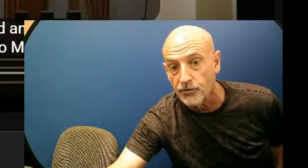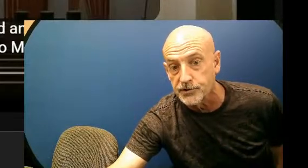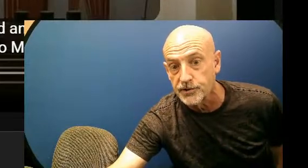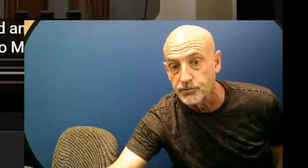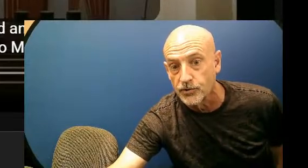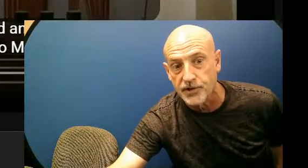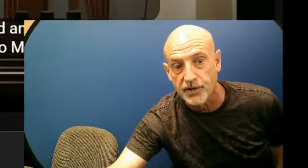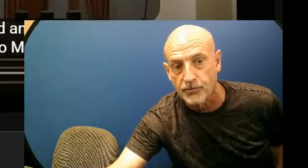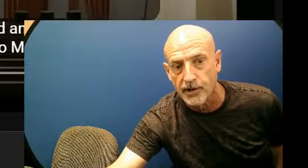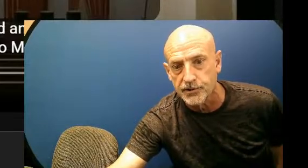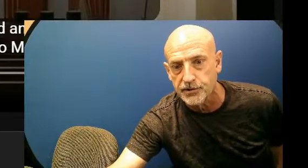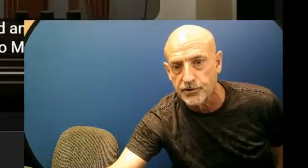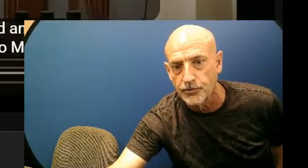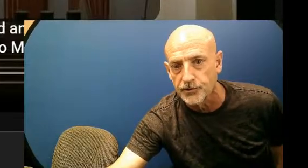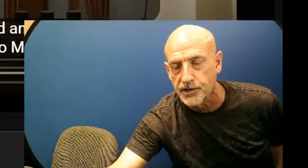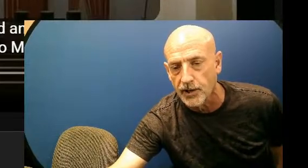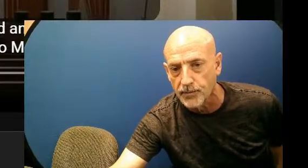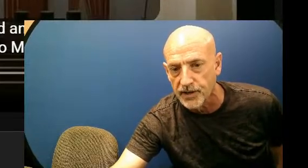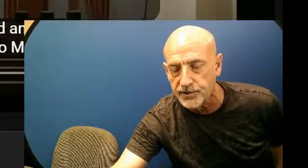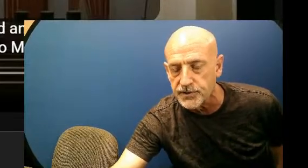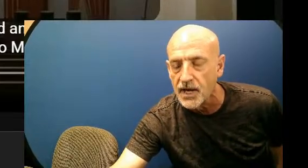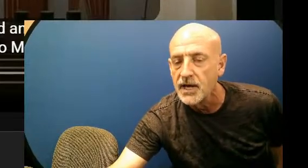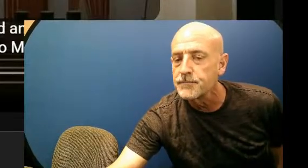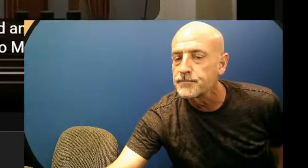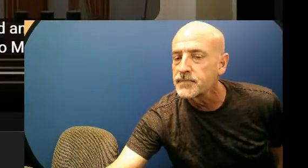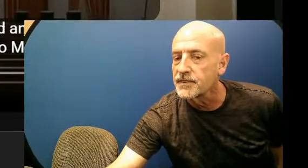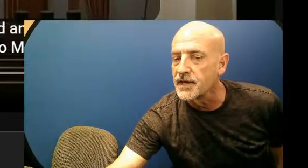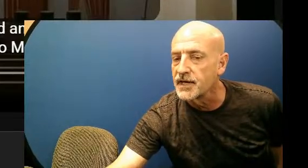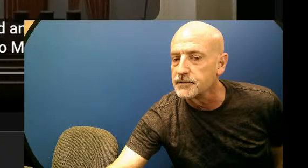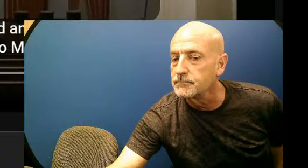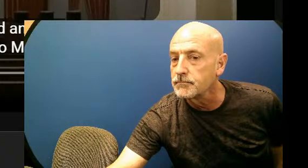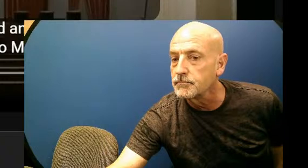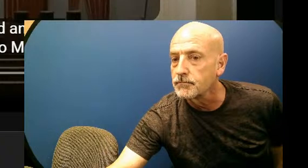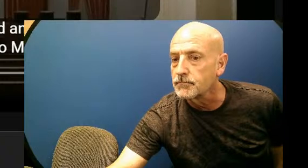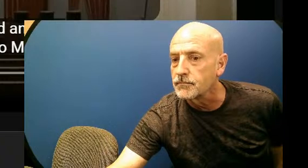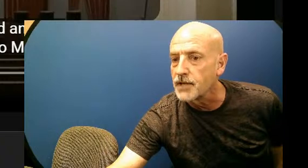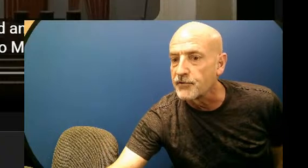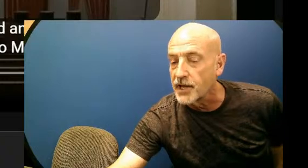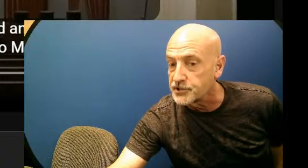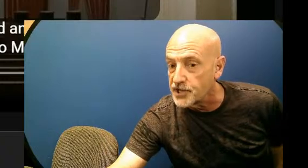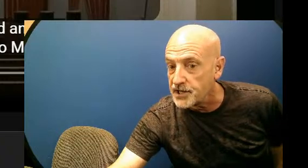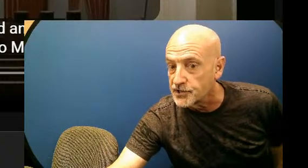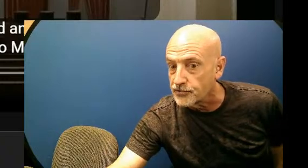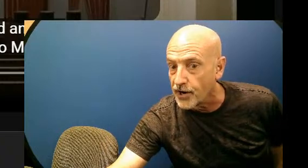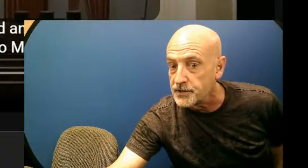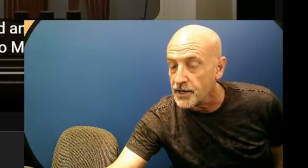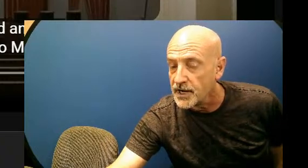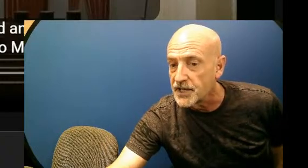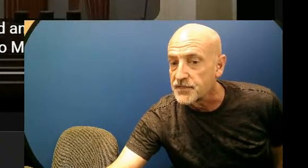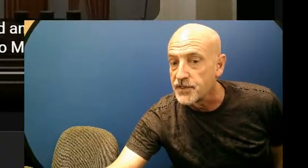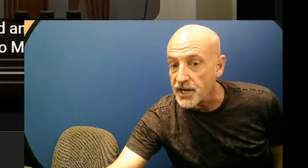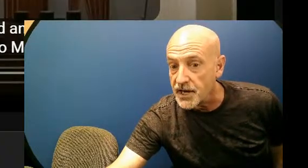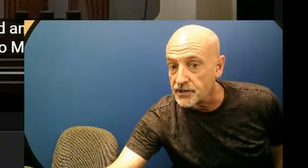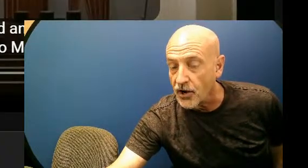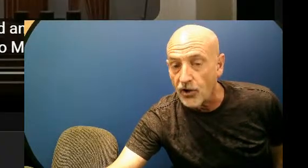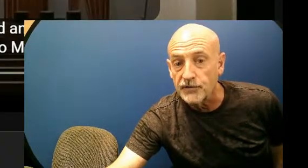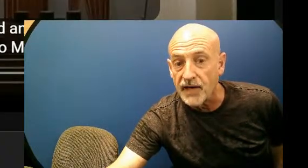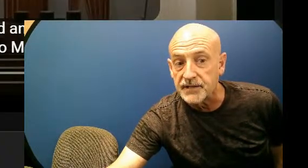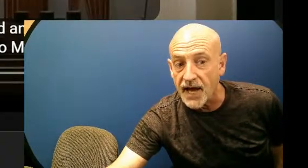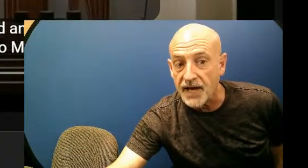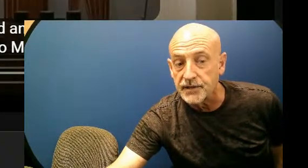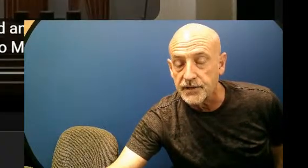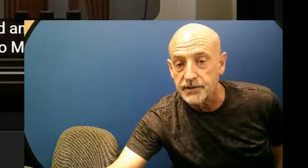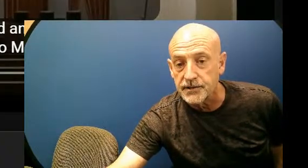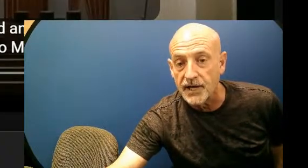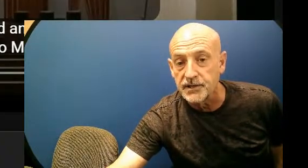Taiwan, for instance, which they threaten to do on a daily basis, then everything changes, right? And then all of